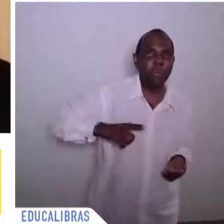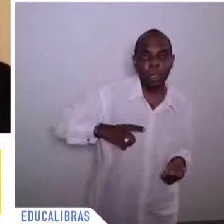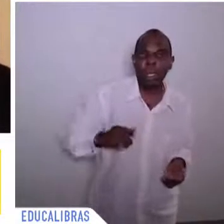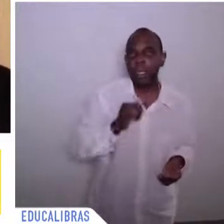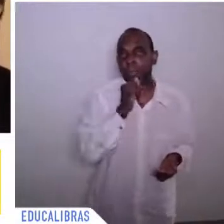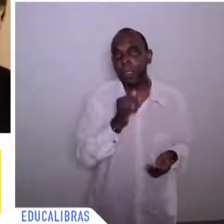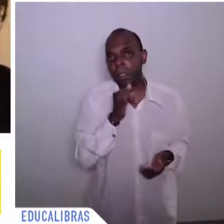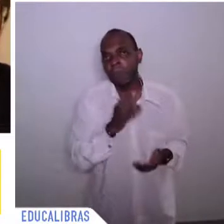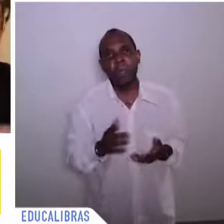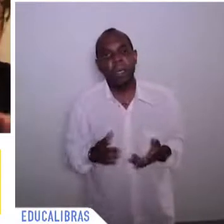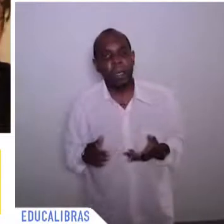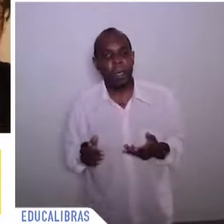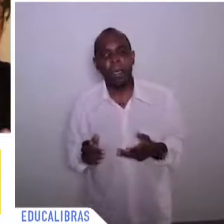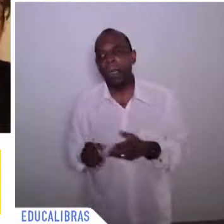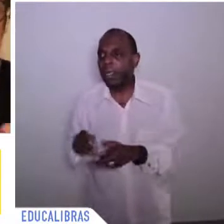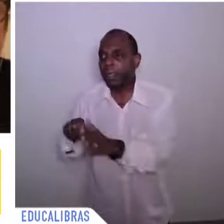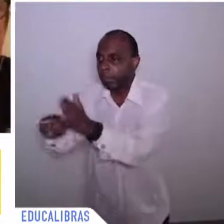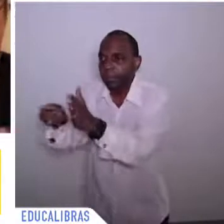how